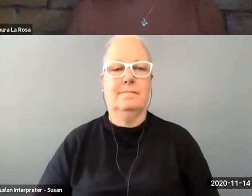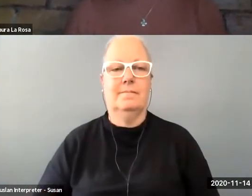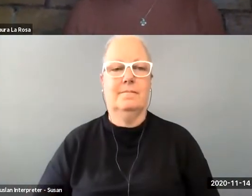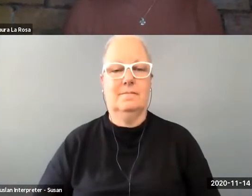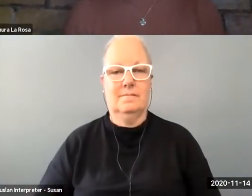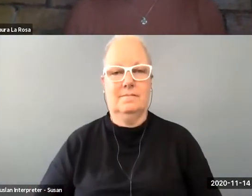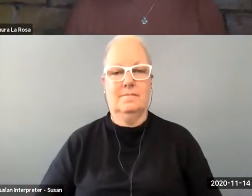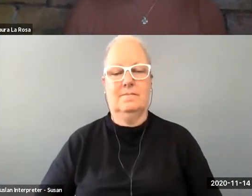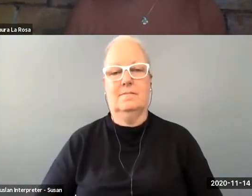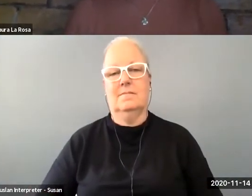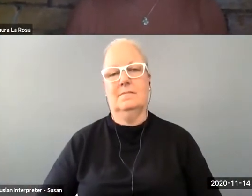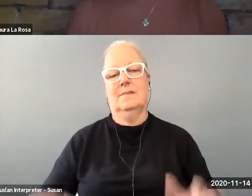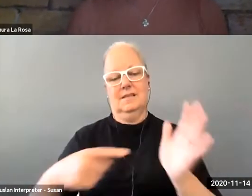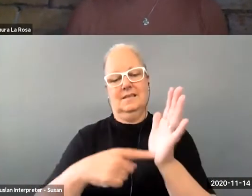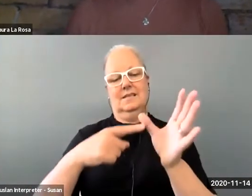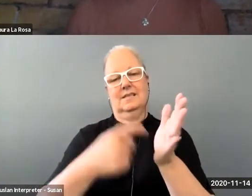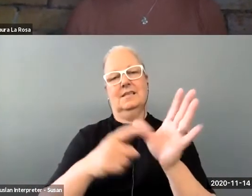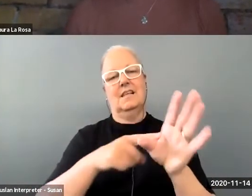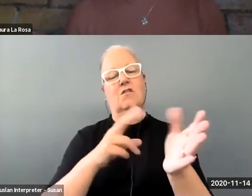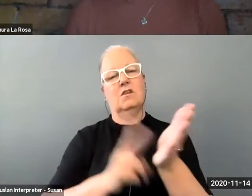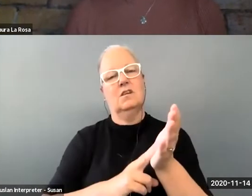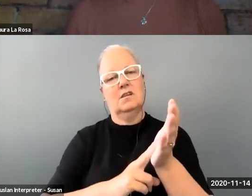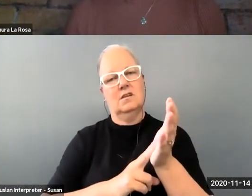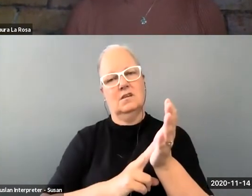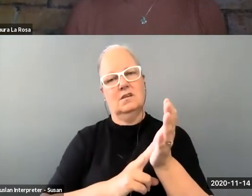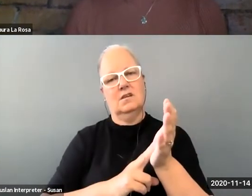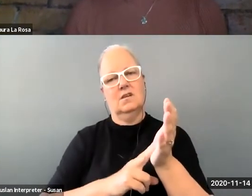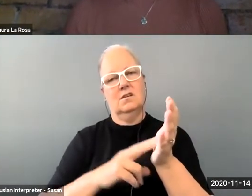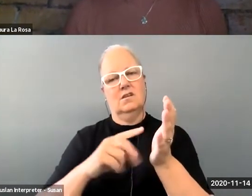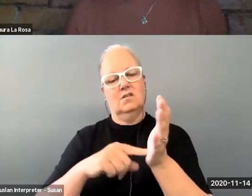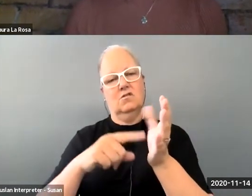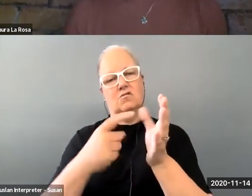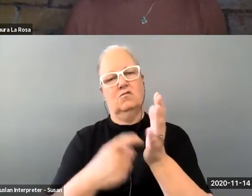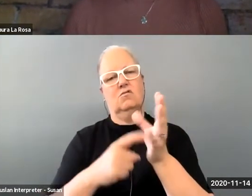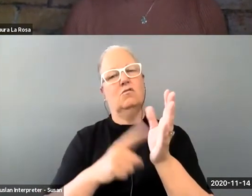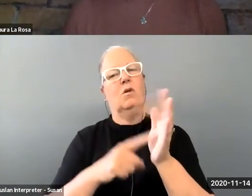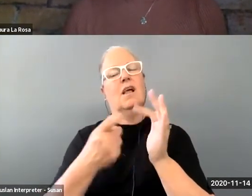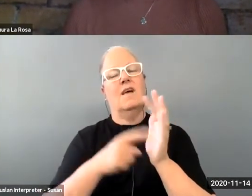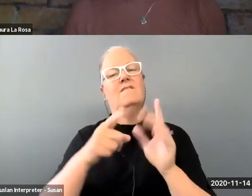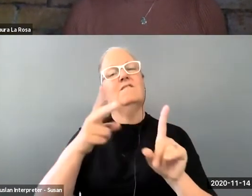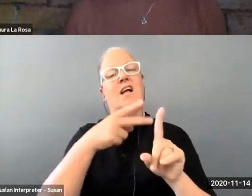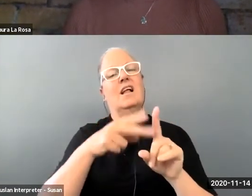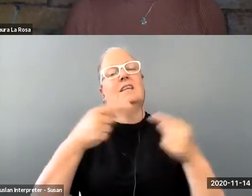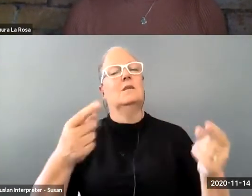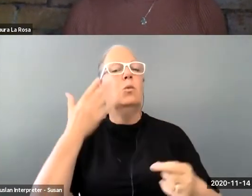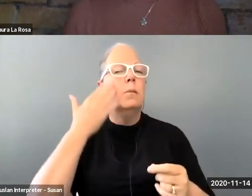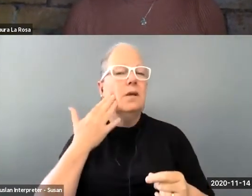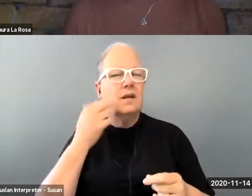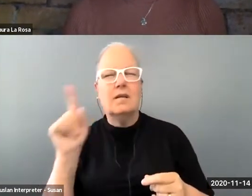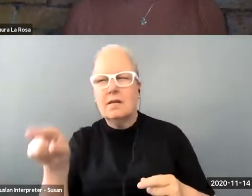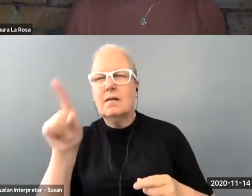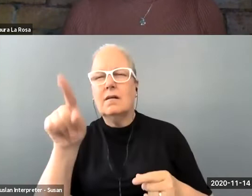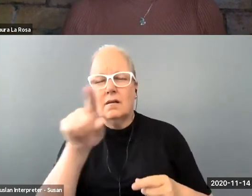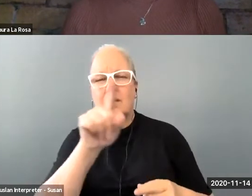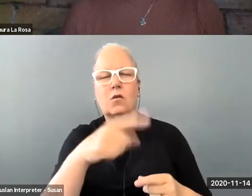And Tarang Chawla, who advocates for, you know, violence against women, and just people who show